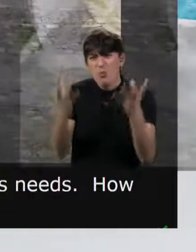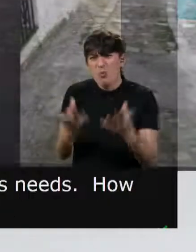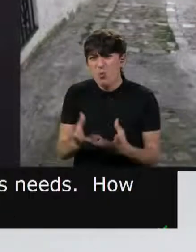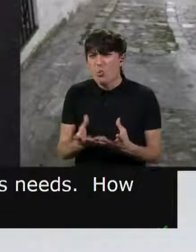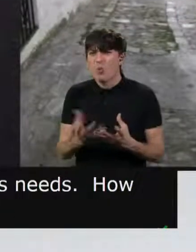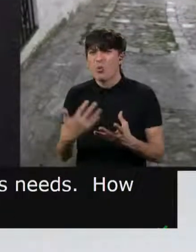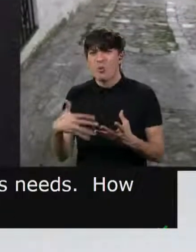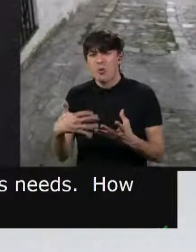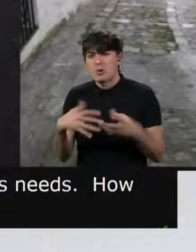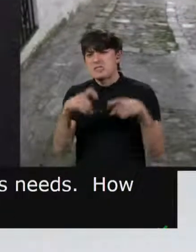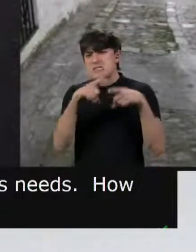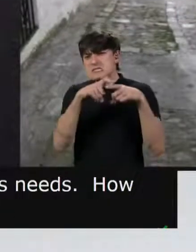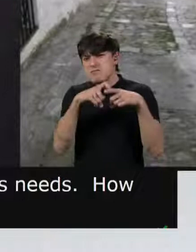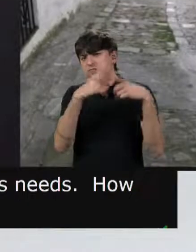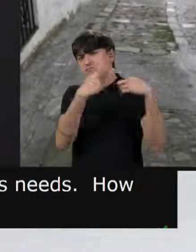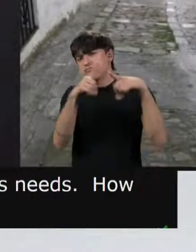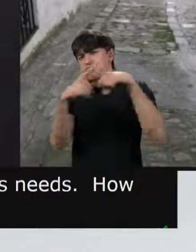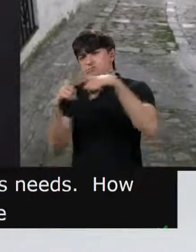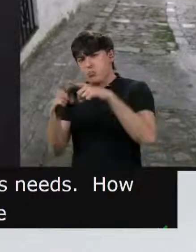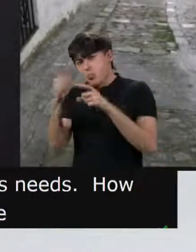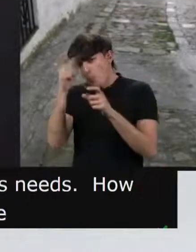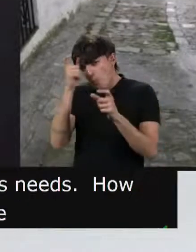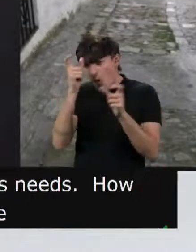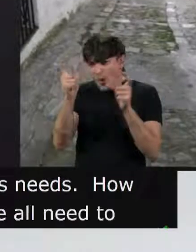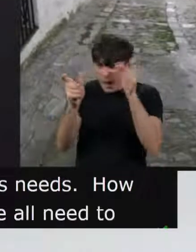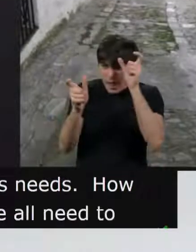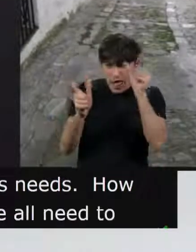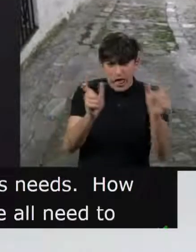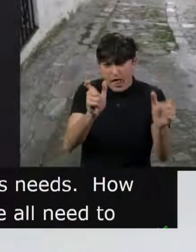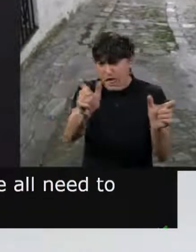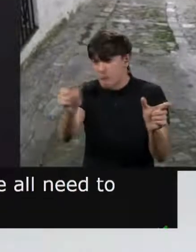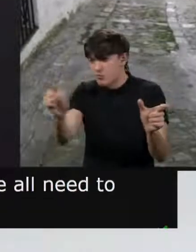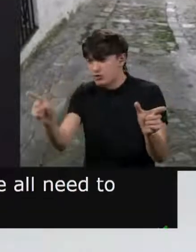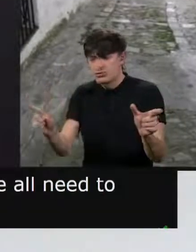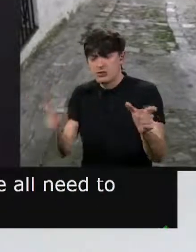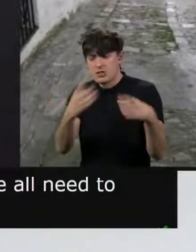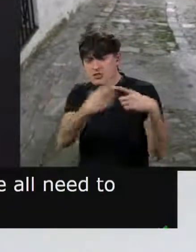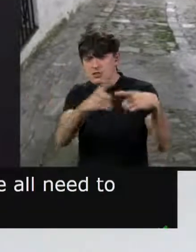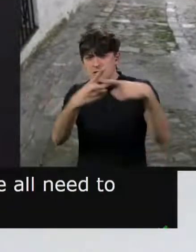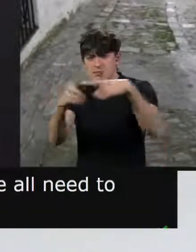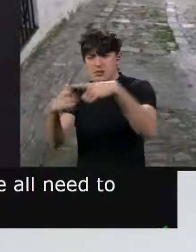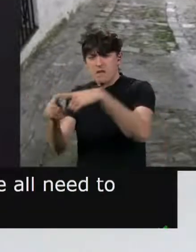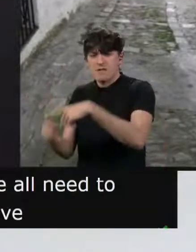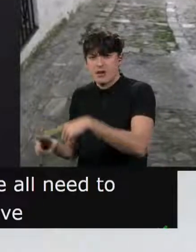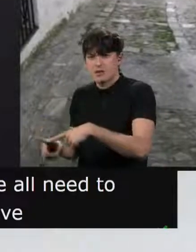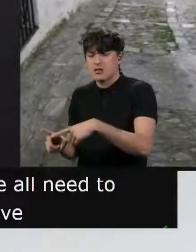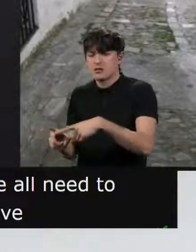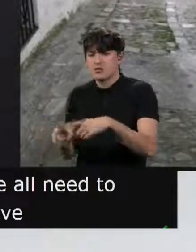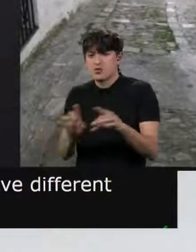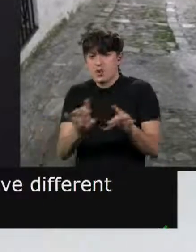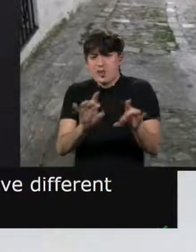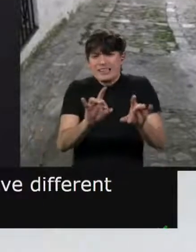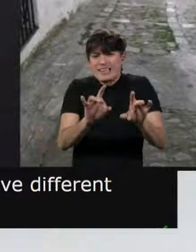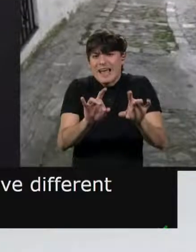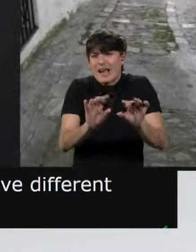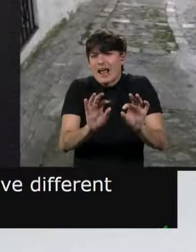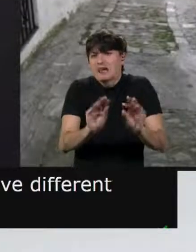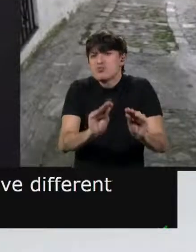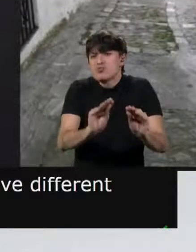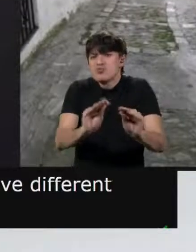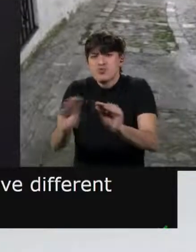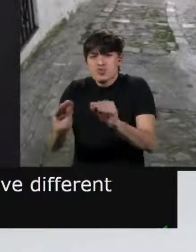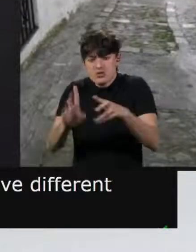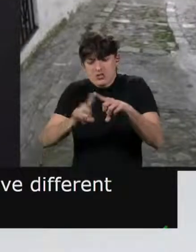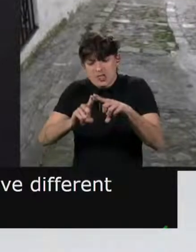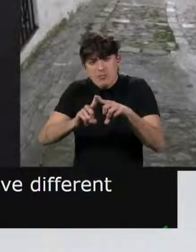Throughout all of the world, we have different types of cities, towns, because